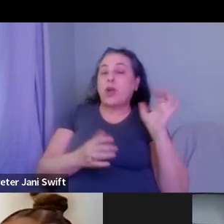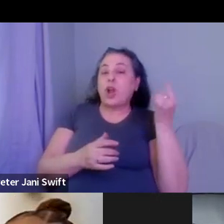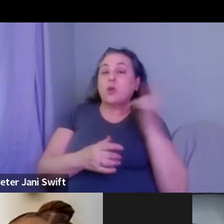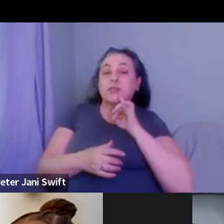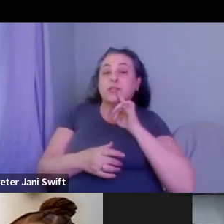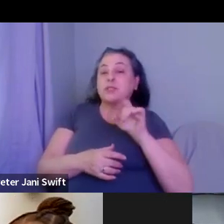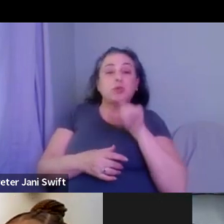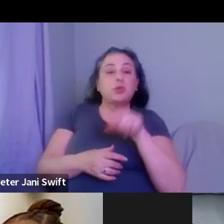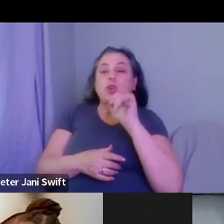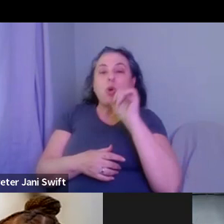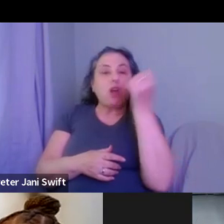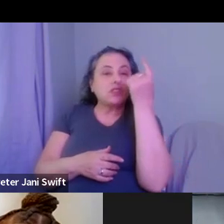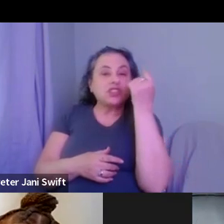understand.